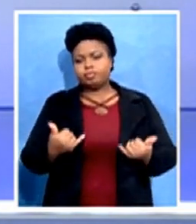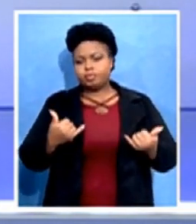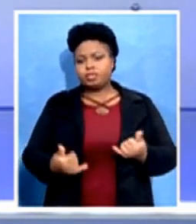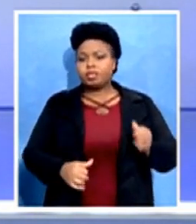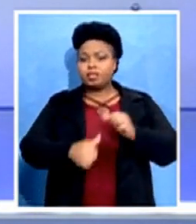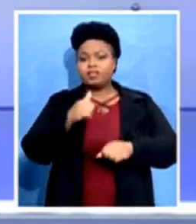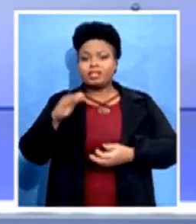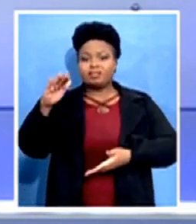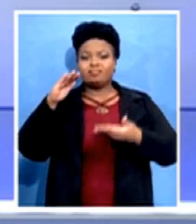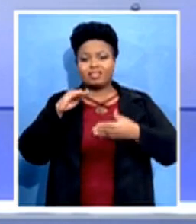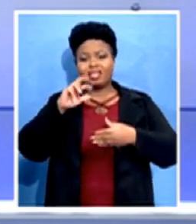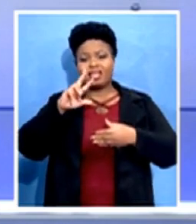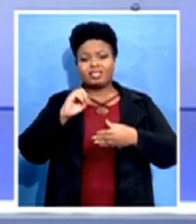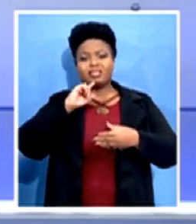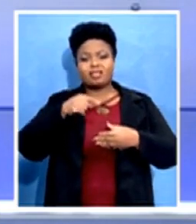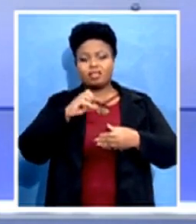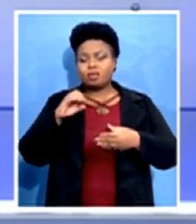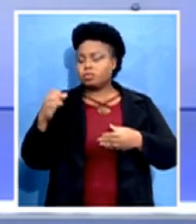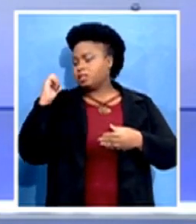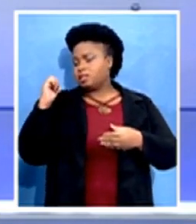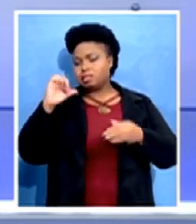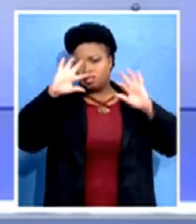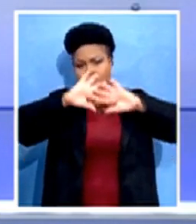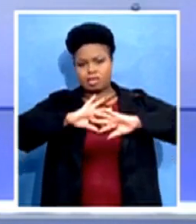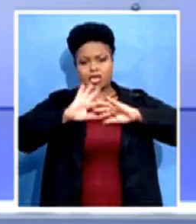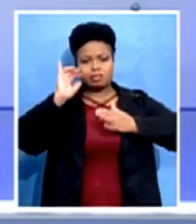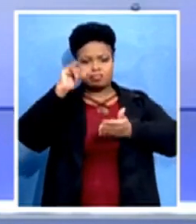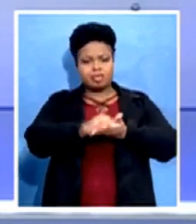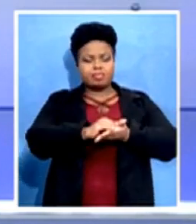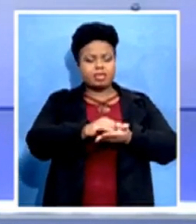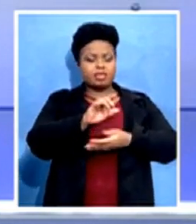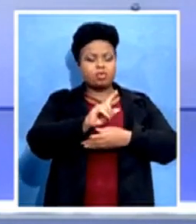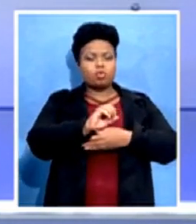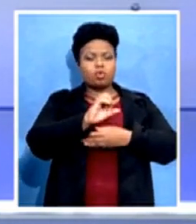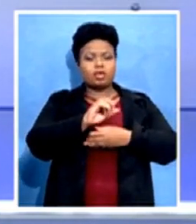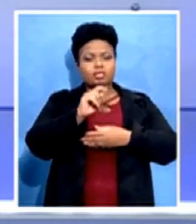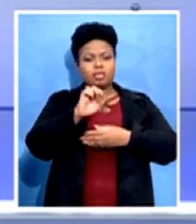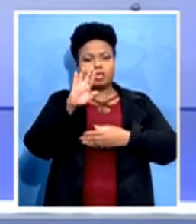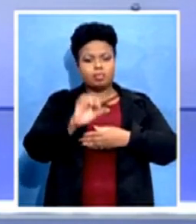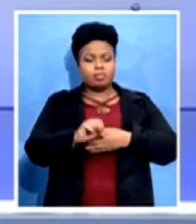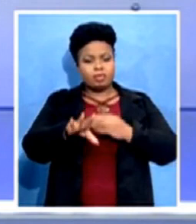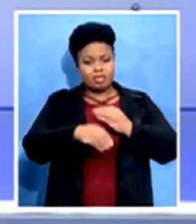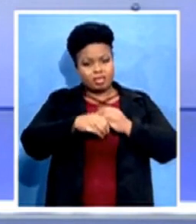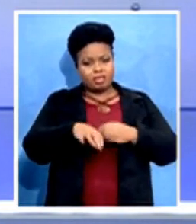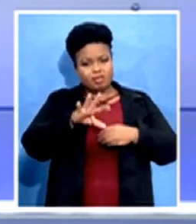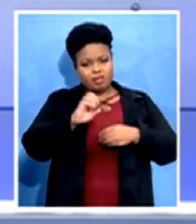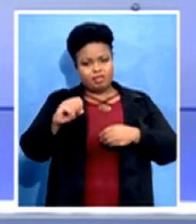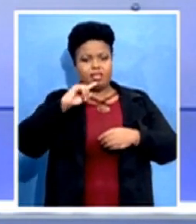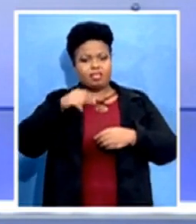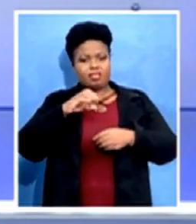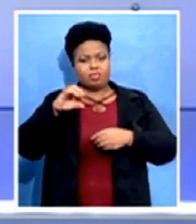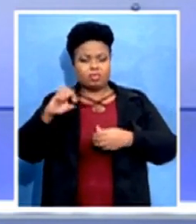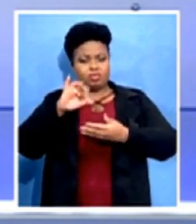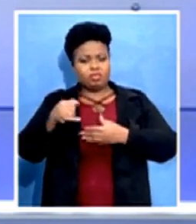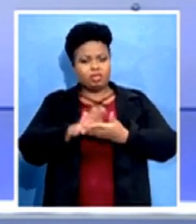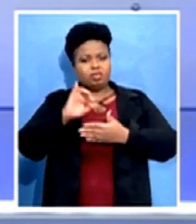at the OR Tambo International Airport last night. An additional 500,000 doses of the Johnson & Johnson vaccine will arrive in the country over